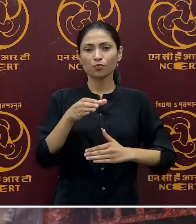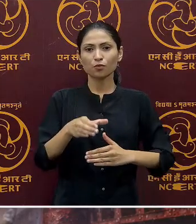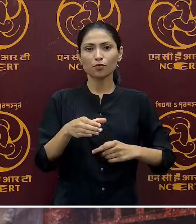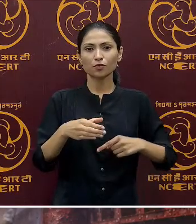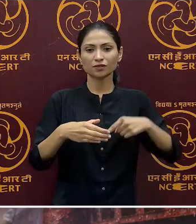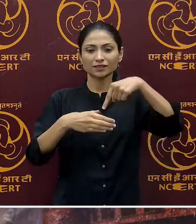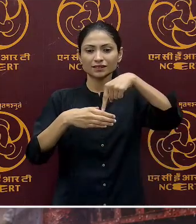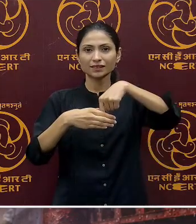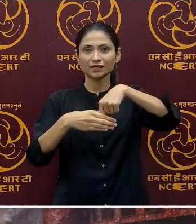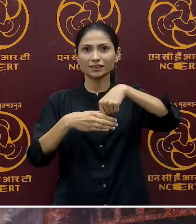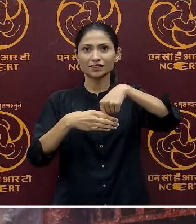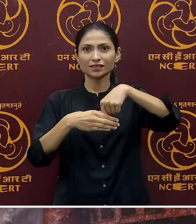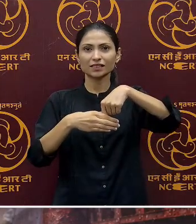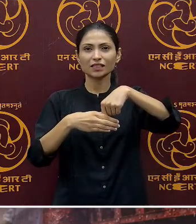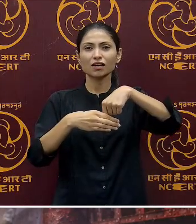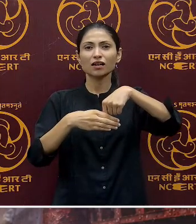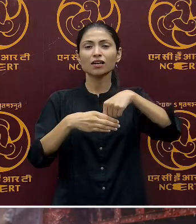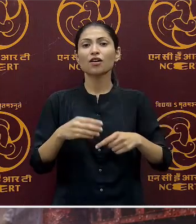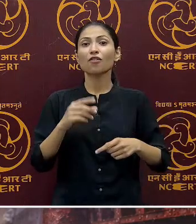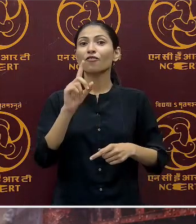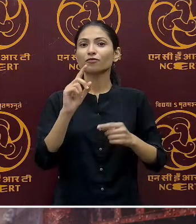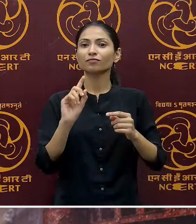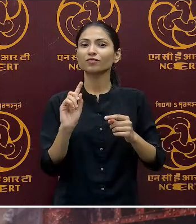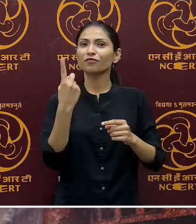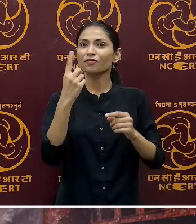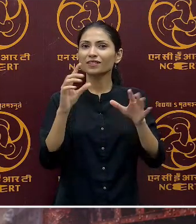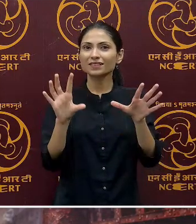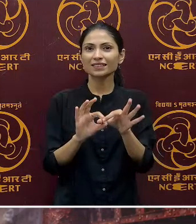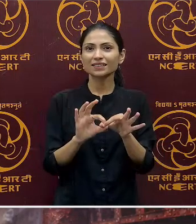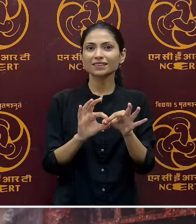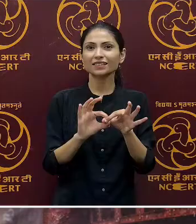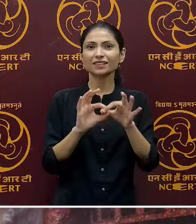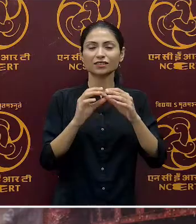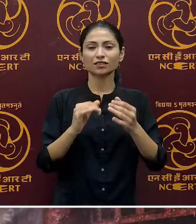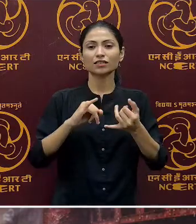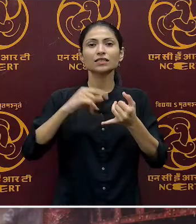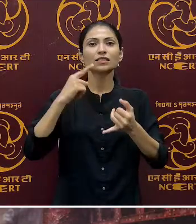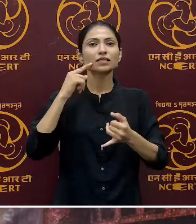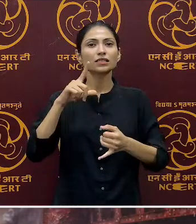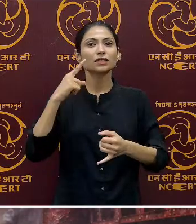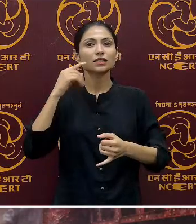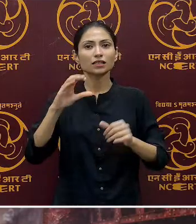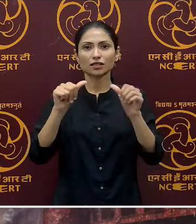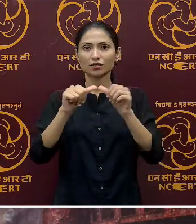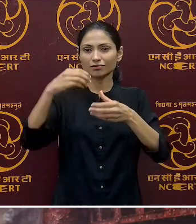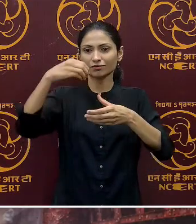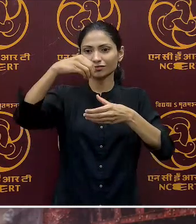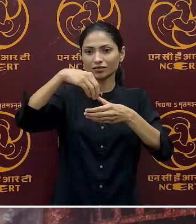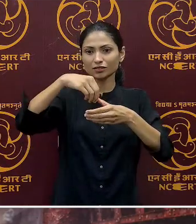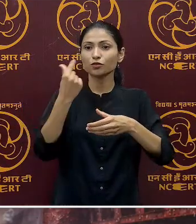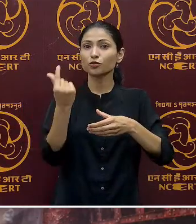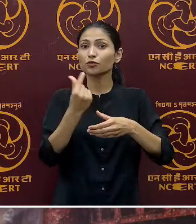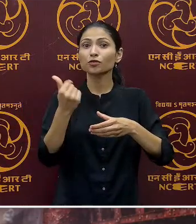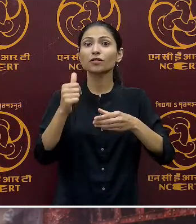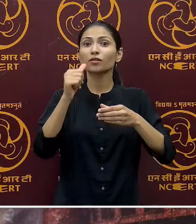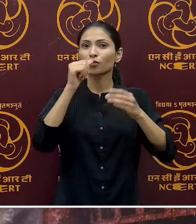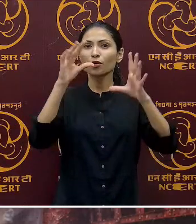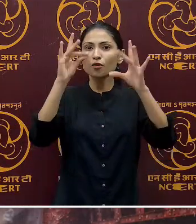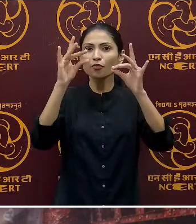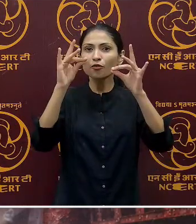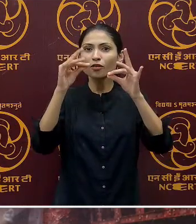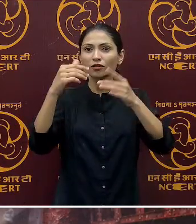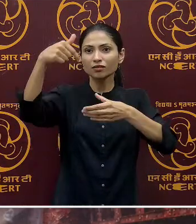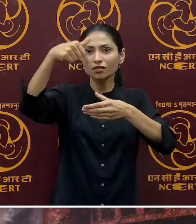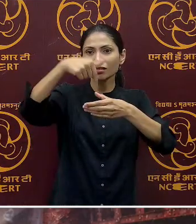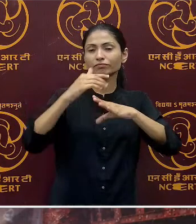because we use silica gel, and silica gel absorb the moisture, water droplets from the environment, so only